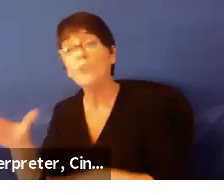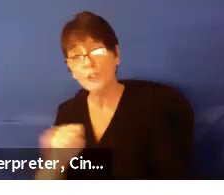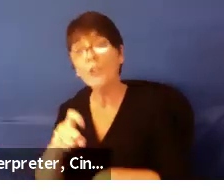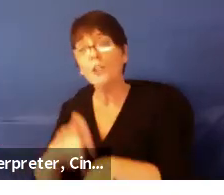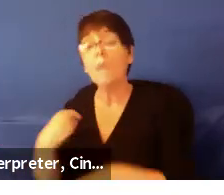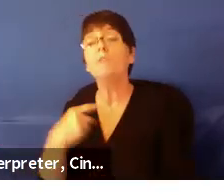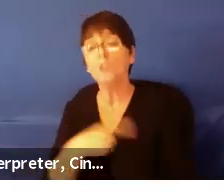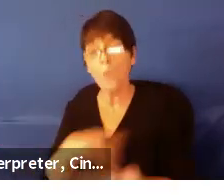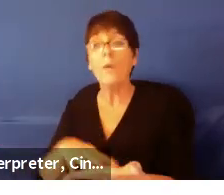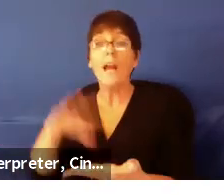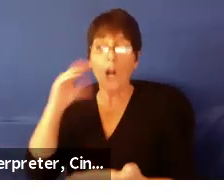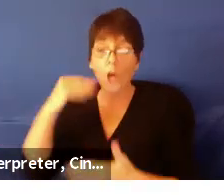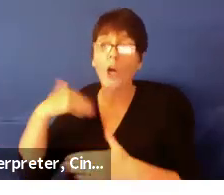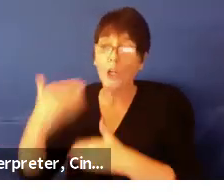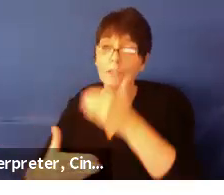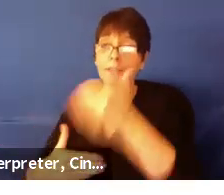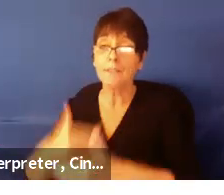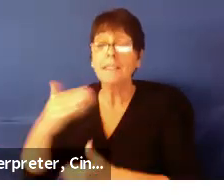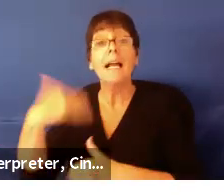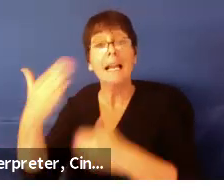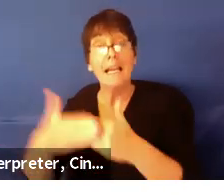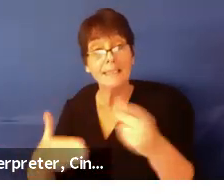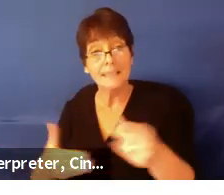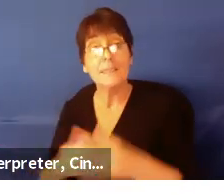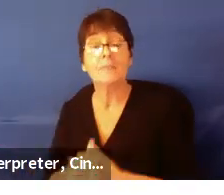learned that. All right, next slide, please.